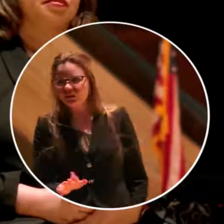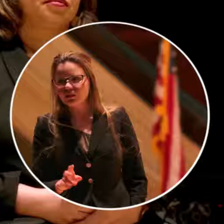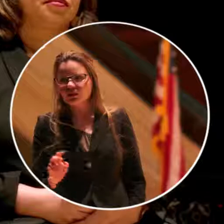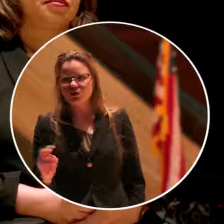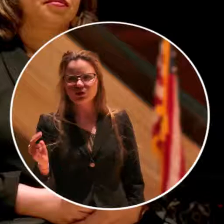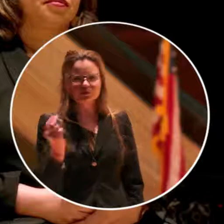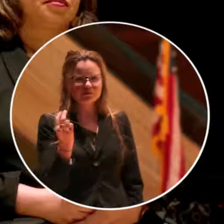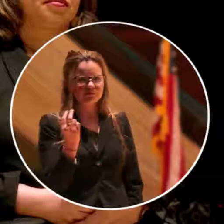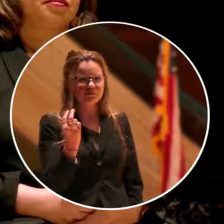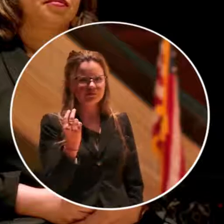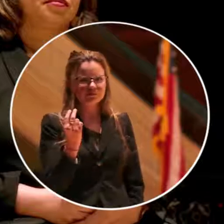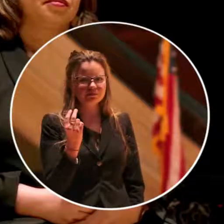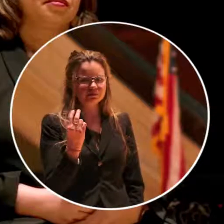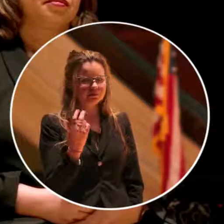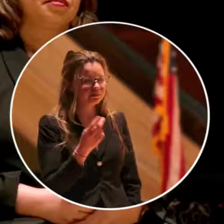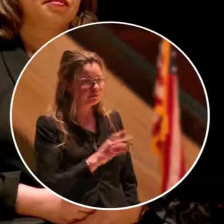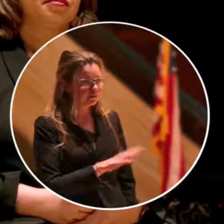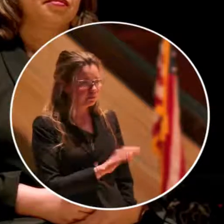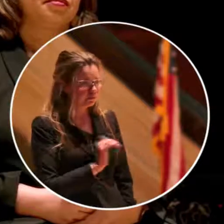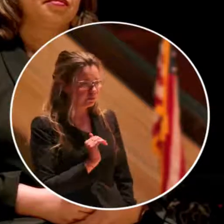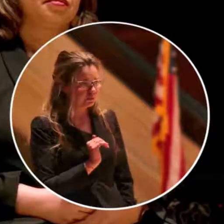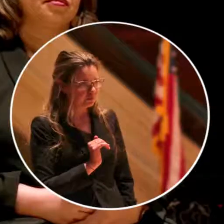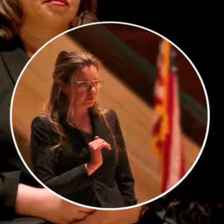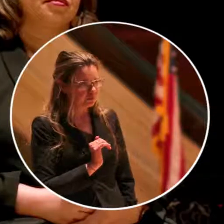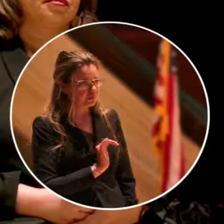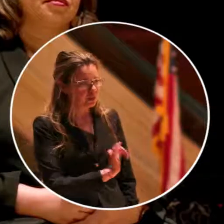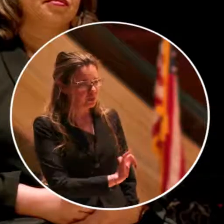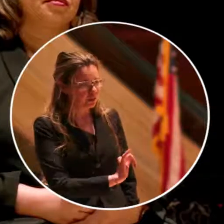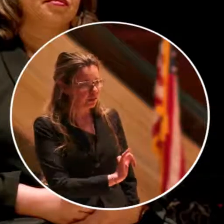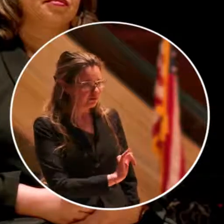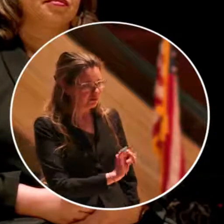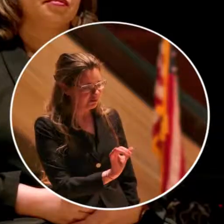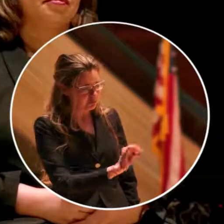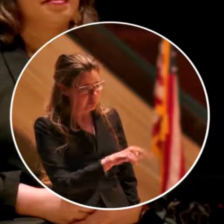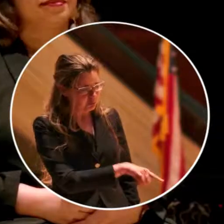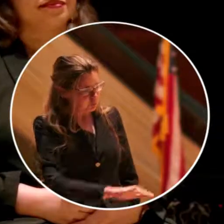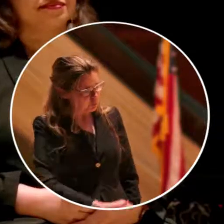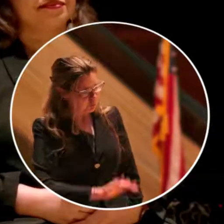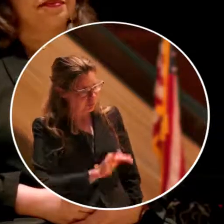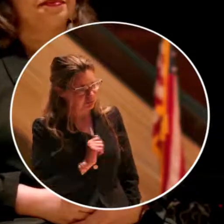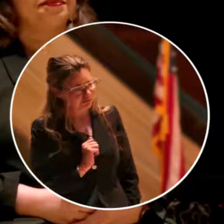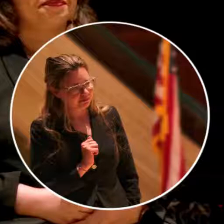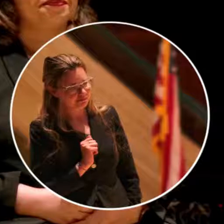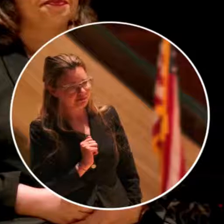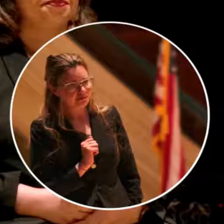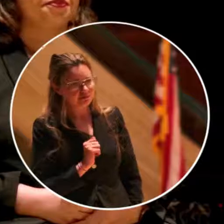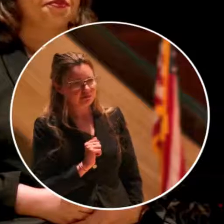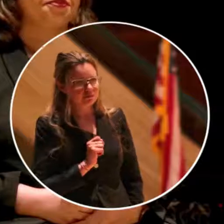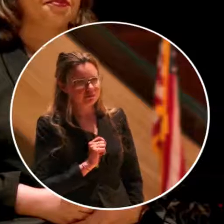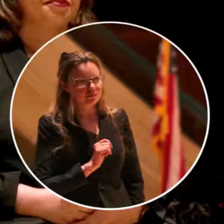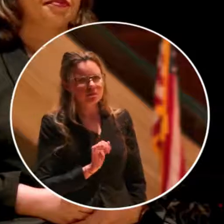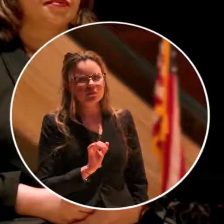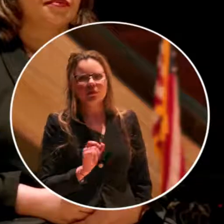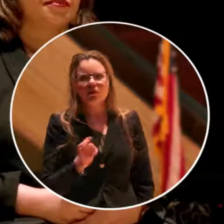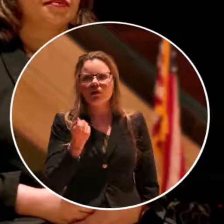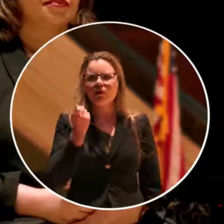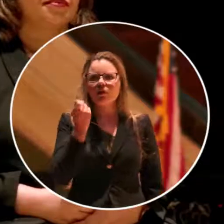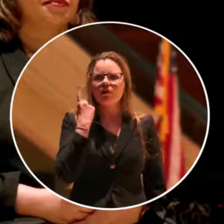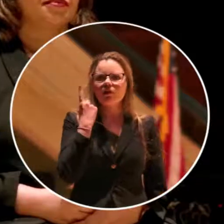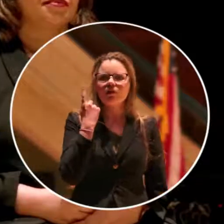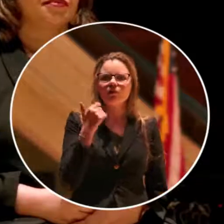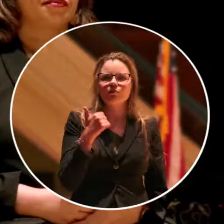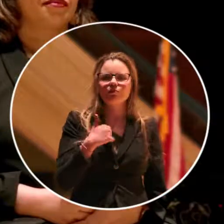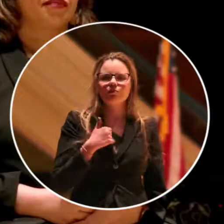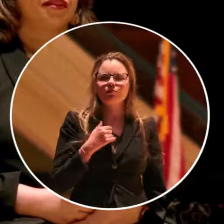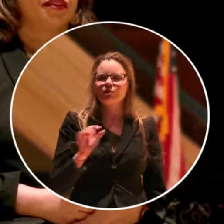at me and said, "Oh, that's what you used to do." And it dawned on me that I